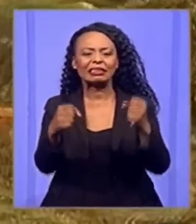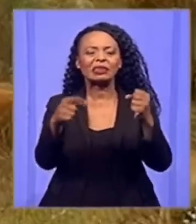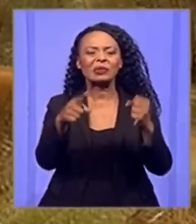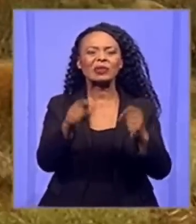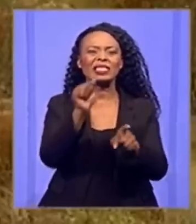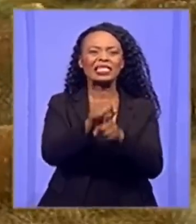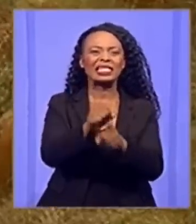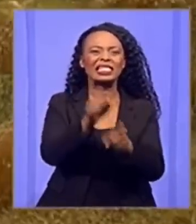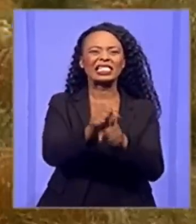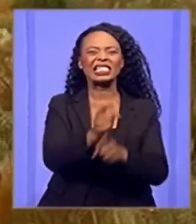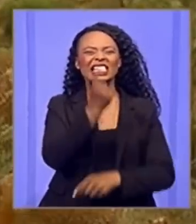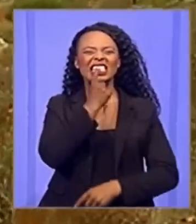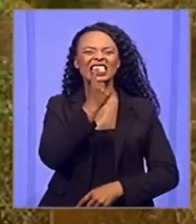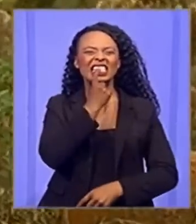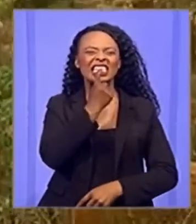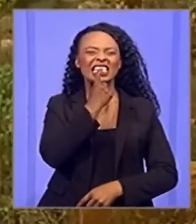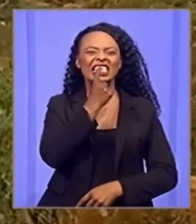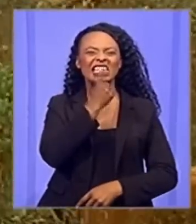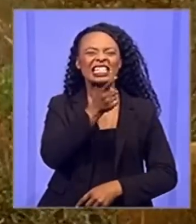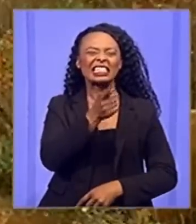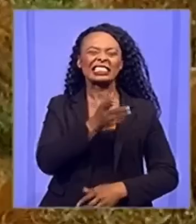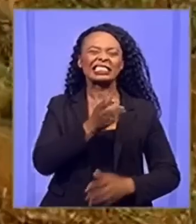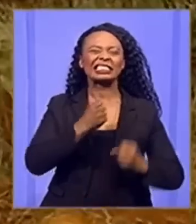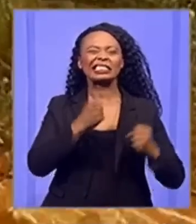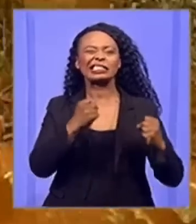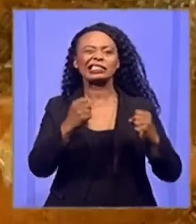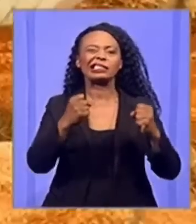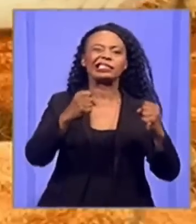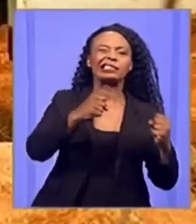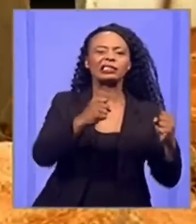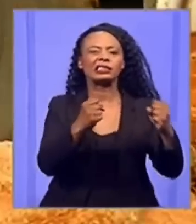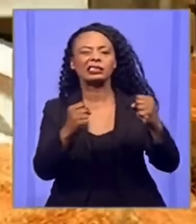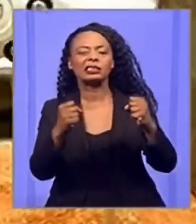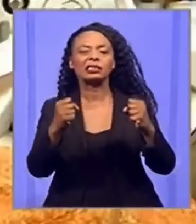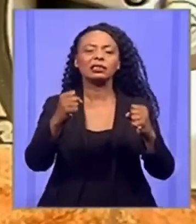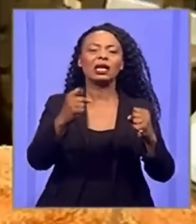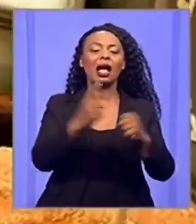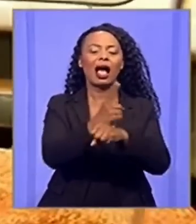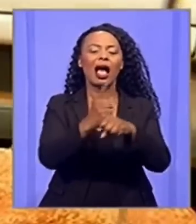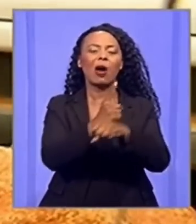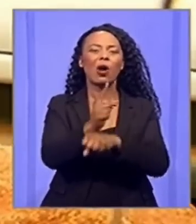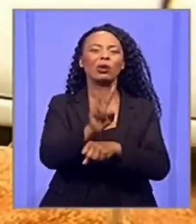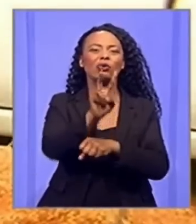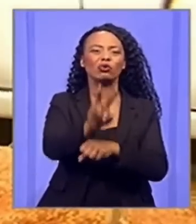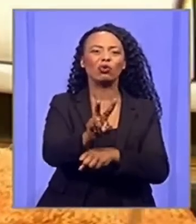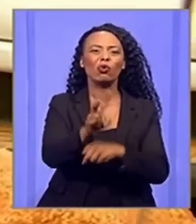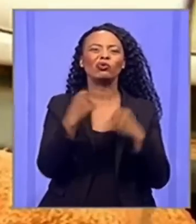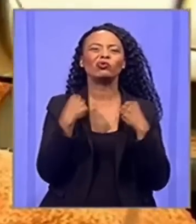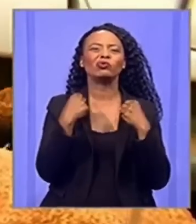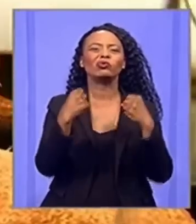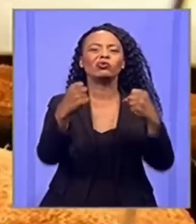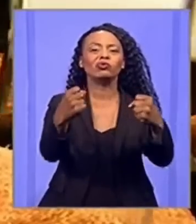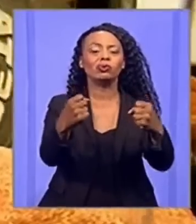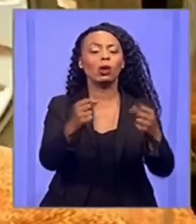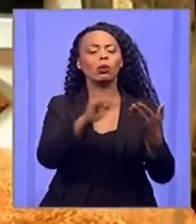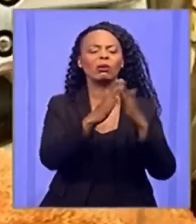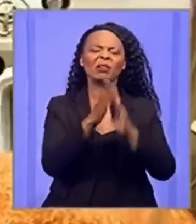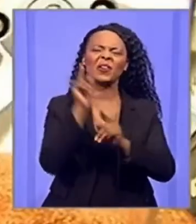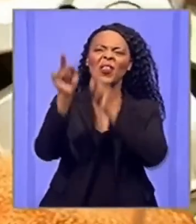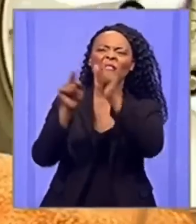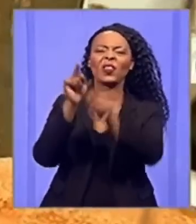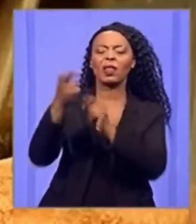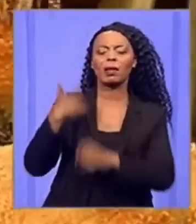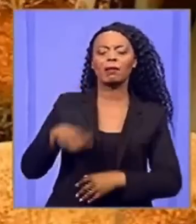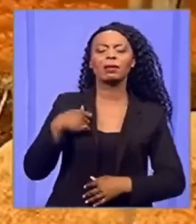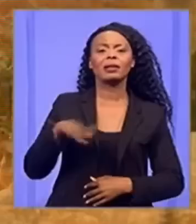Leeto go ya kwa motseng wa Gakomane le tseya diura di le 2. Mo nakong ya fetileng baagi ba motse ono ba latofaditse masepala wa selegae wa